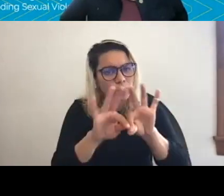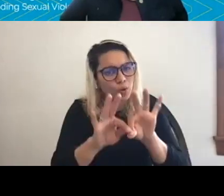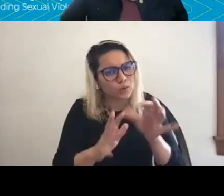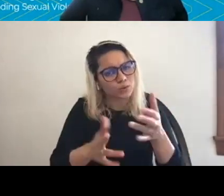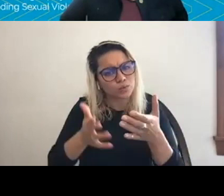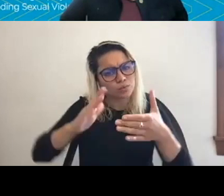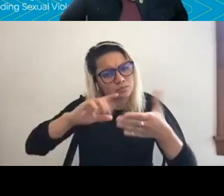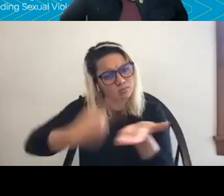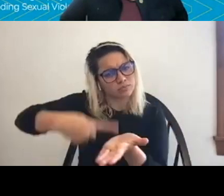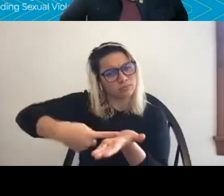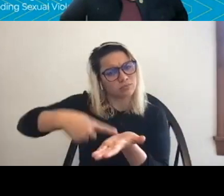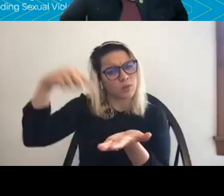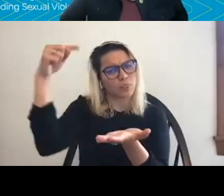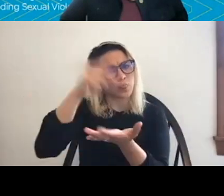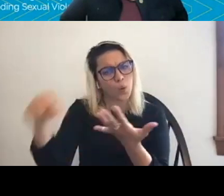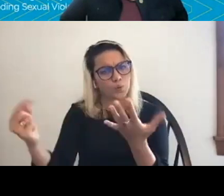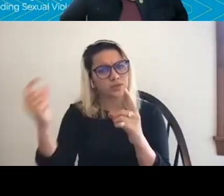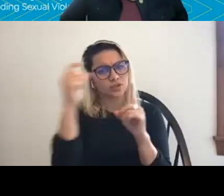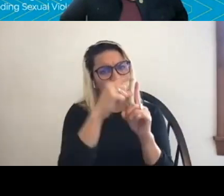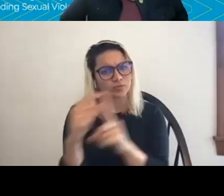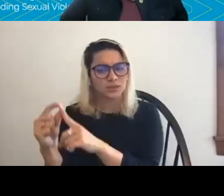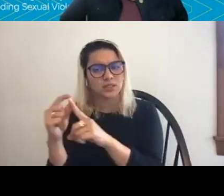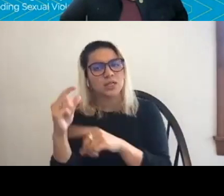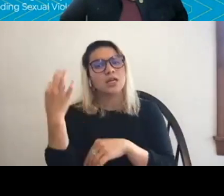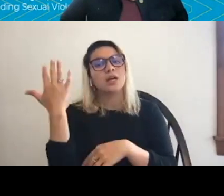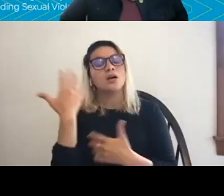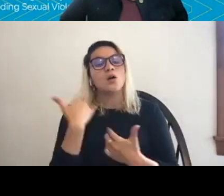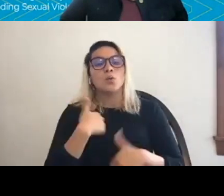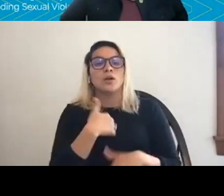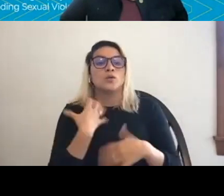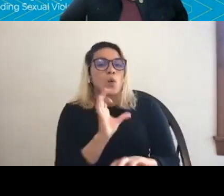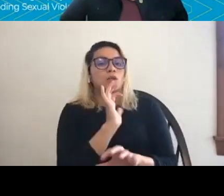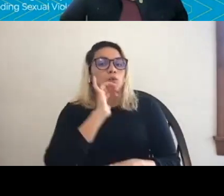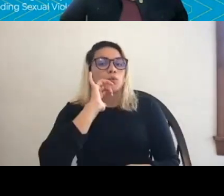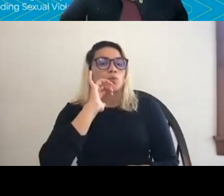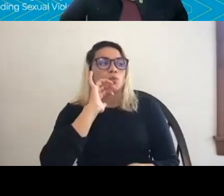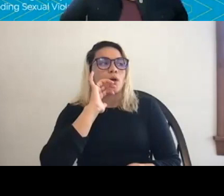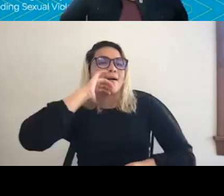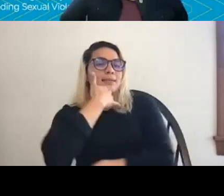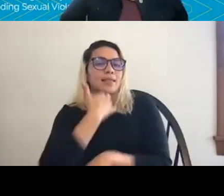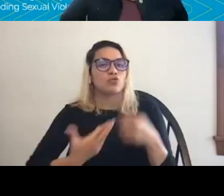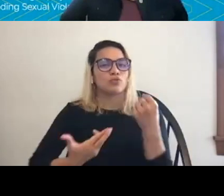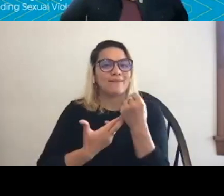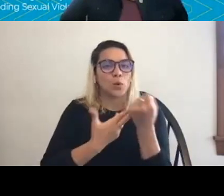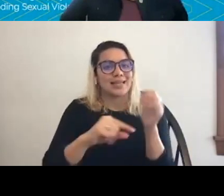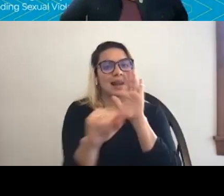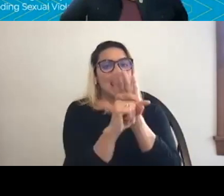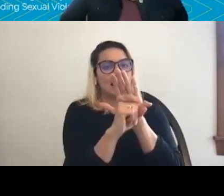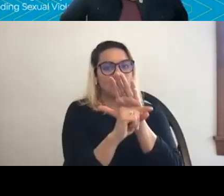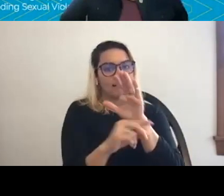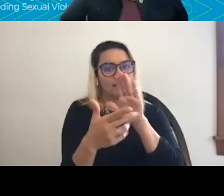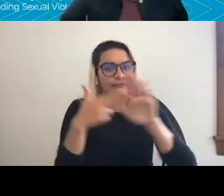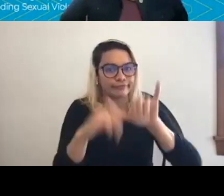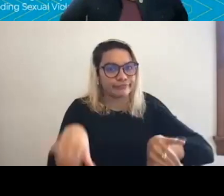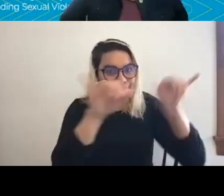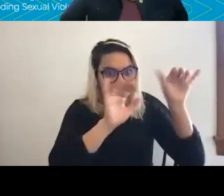not accidentally reinforce a negative narrative. And so next. Great. So